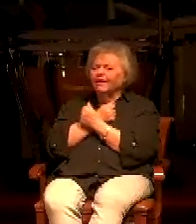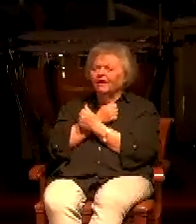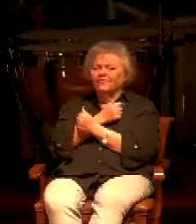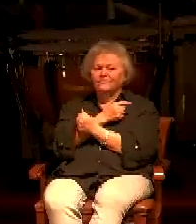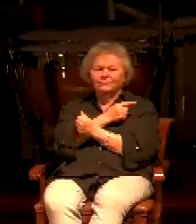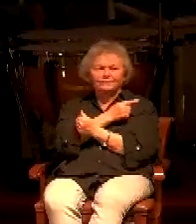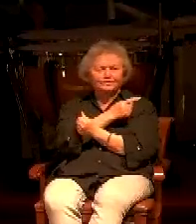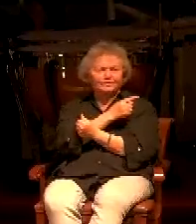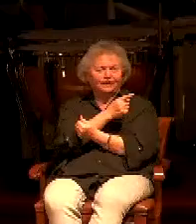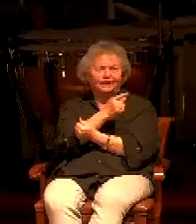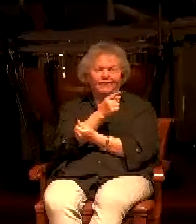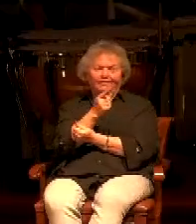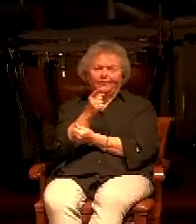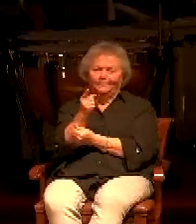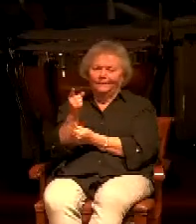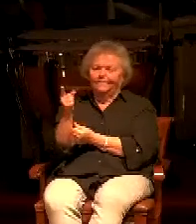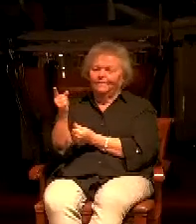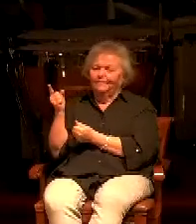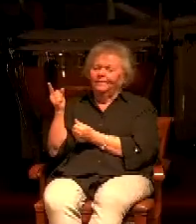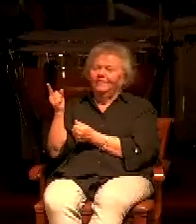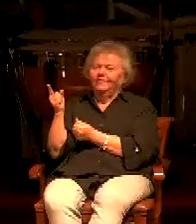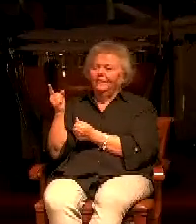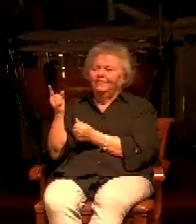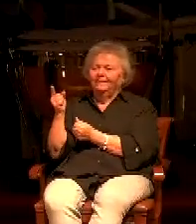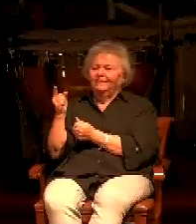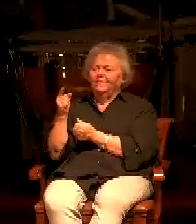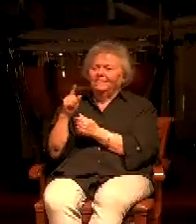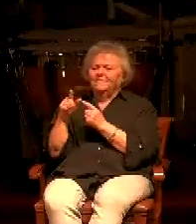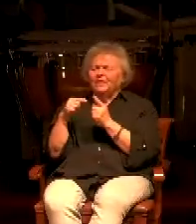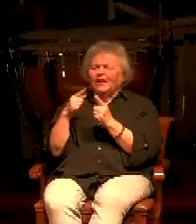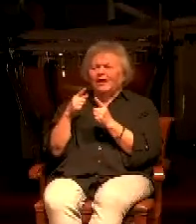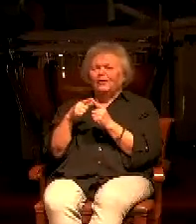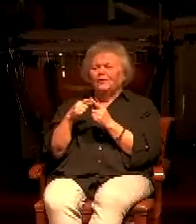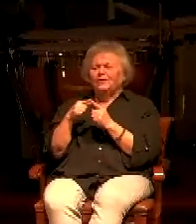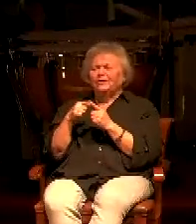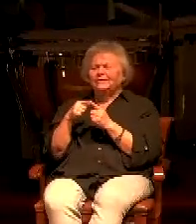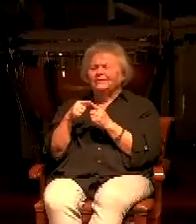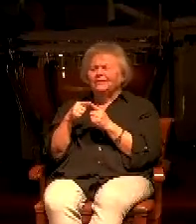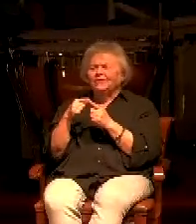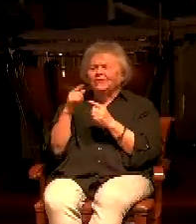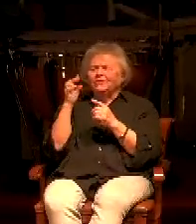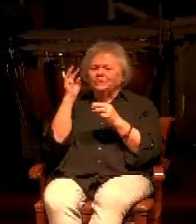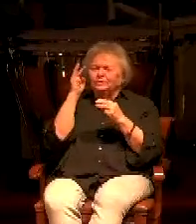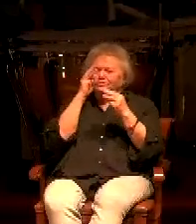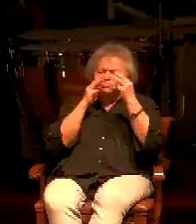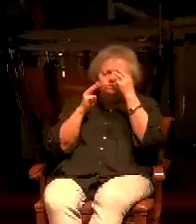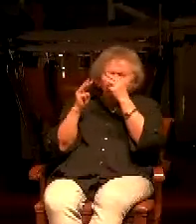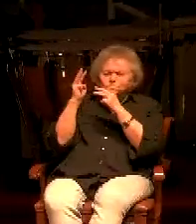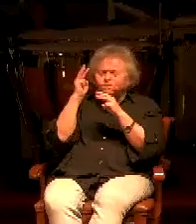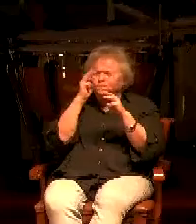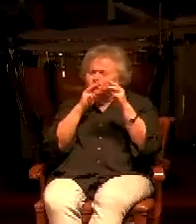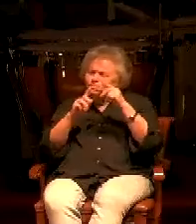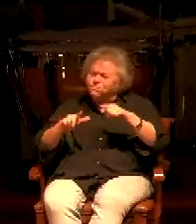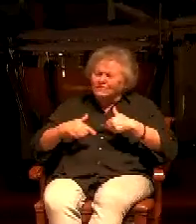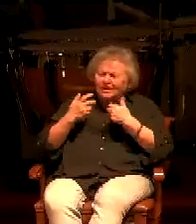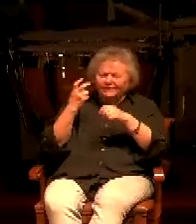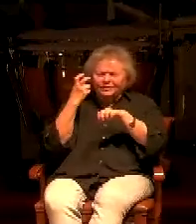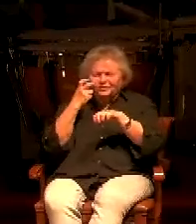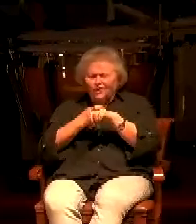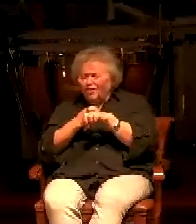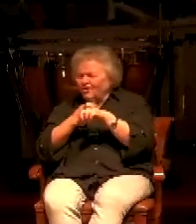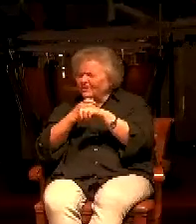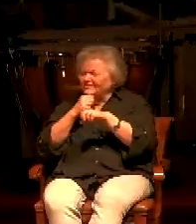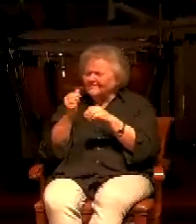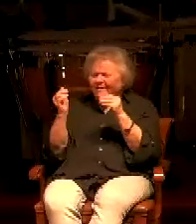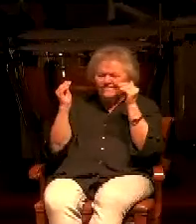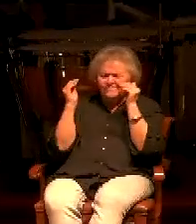And whenever you find yourself overwhelmed and you think, man, I can't figure it out. I don't know what's going to happen. Life seems hard. This doesn't seem fair. Just stare